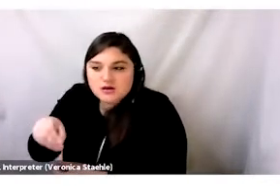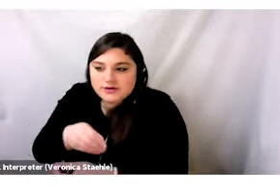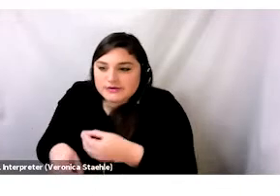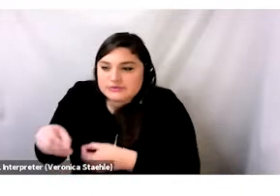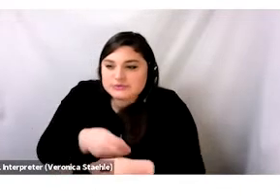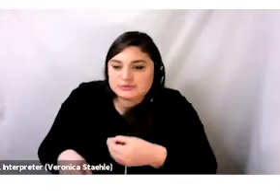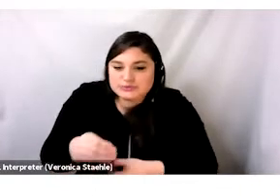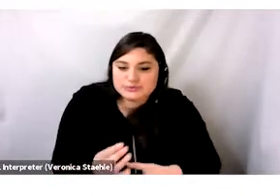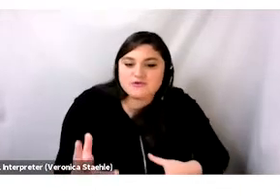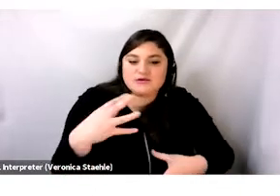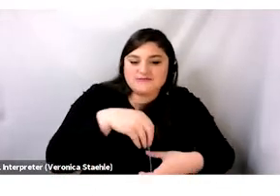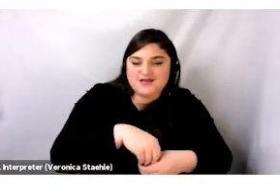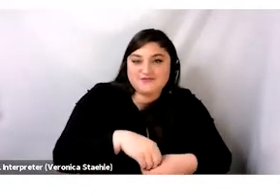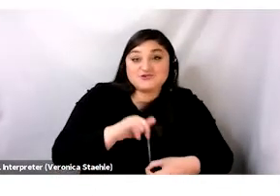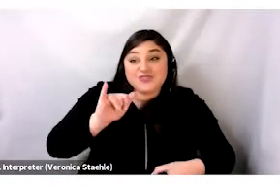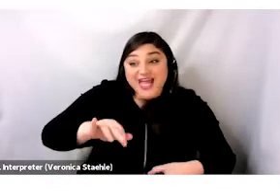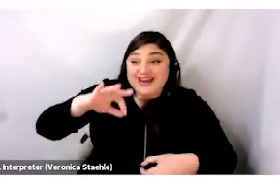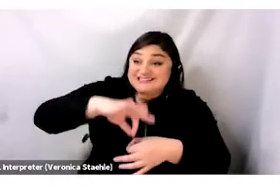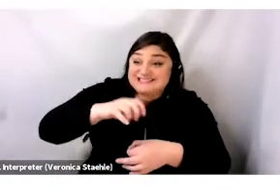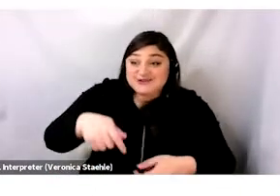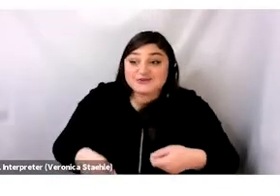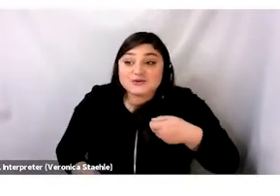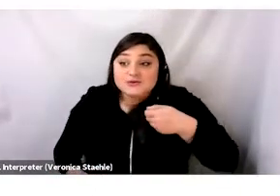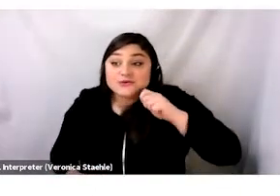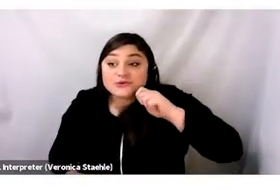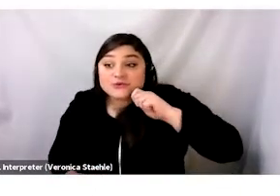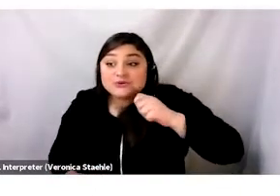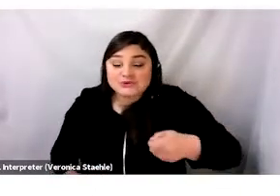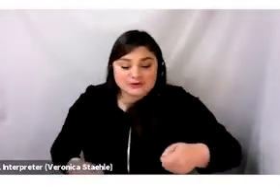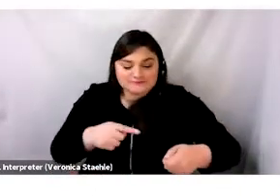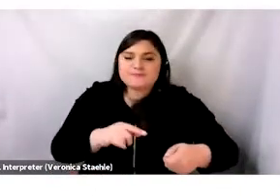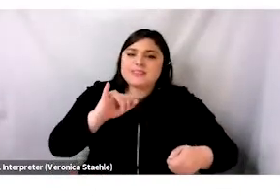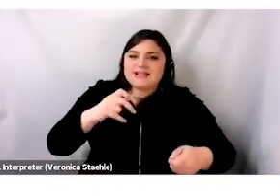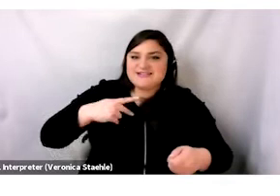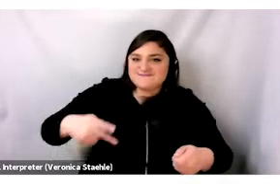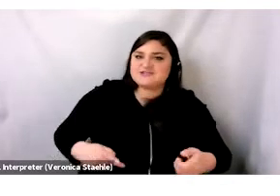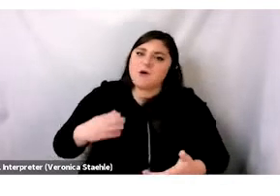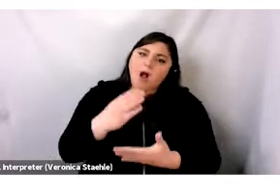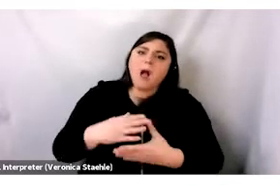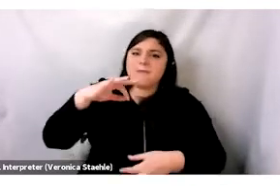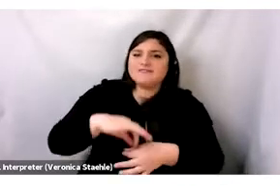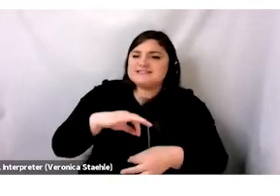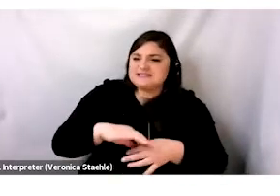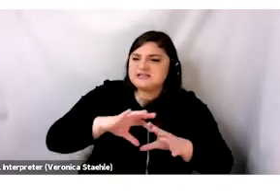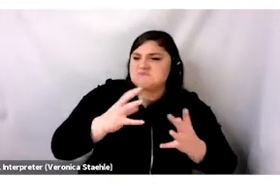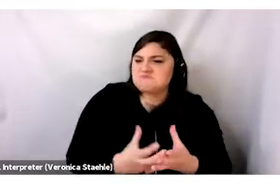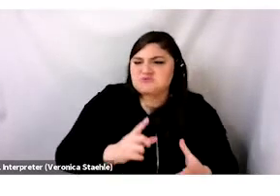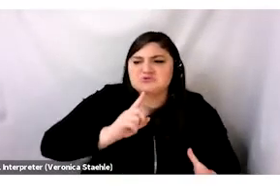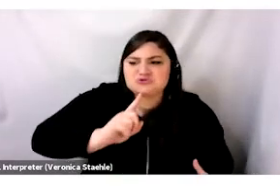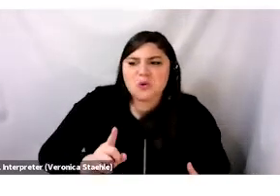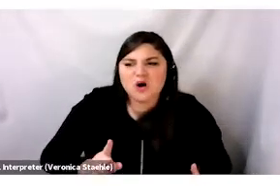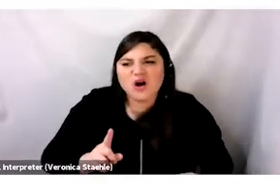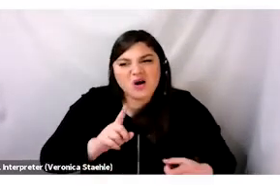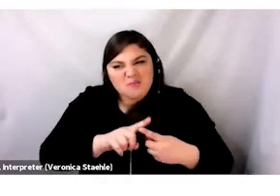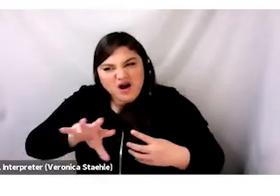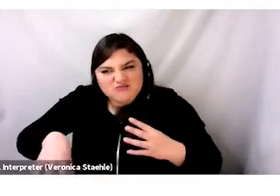reasons that in activism, if you really look deeply at any one particular struggle, you